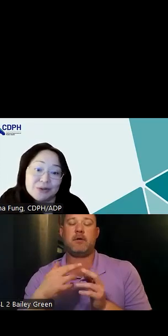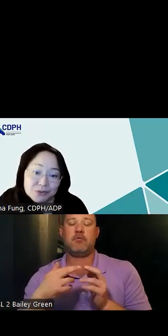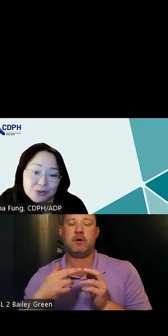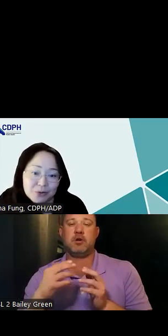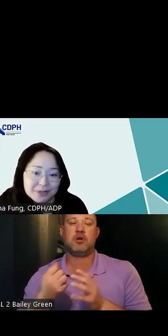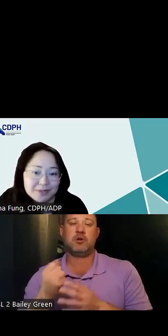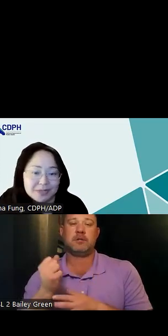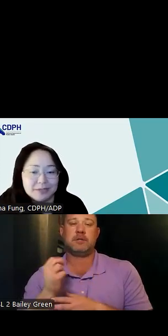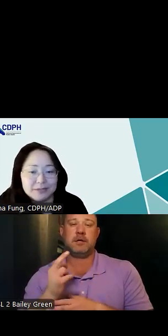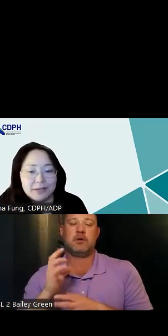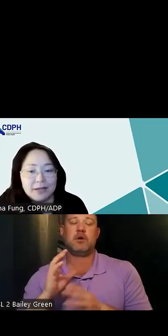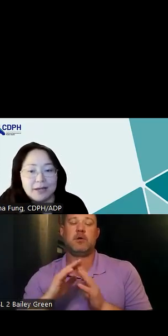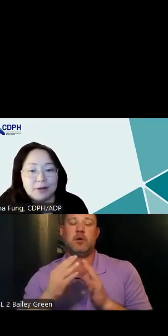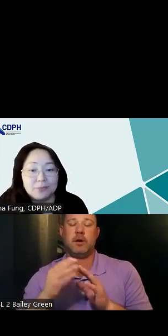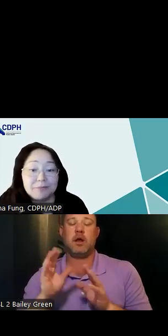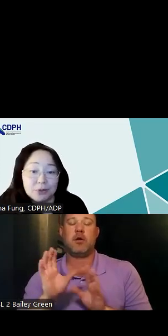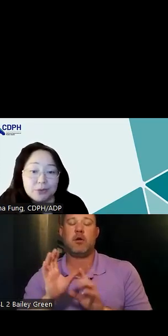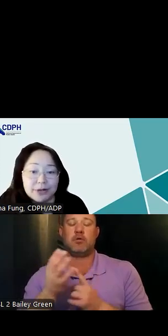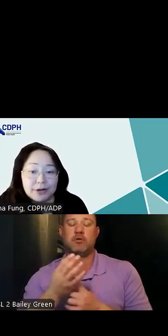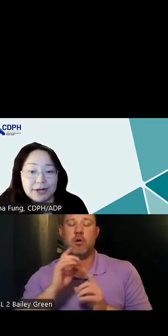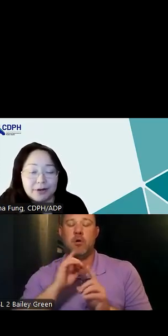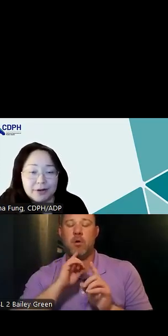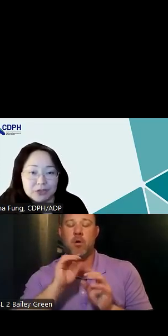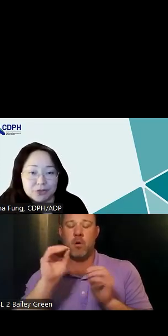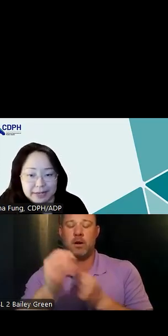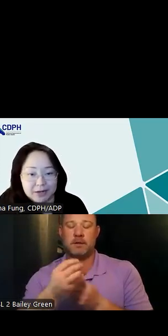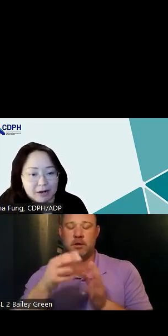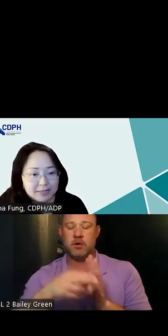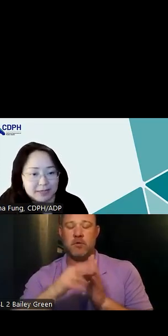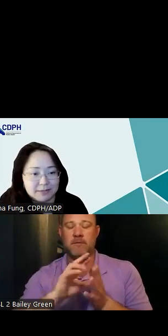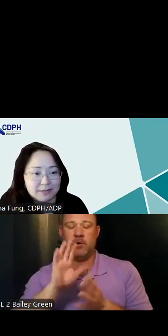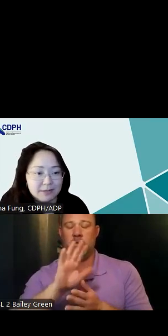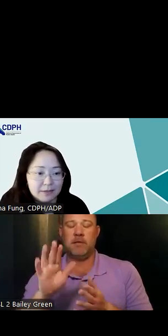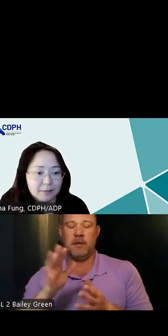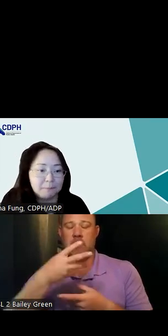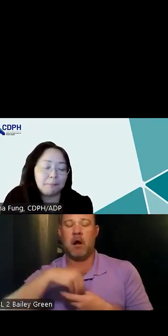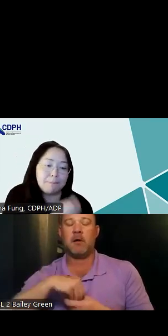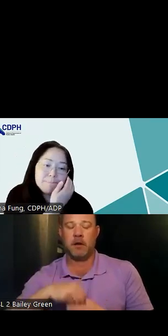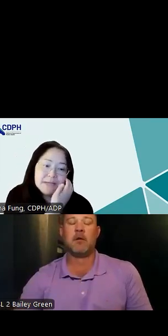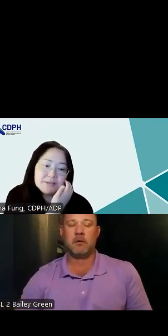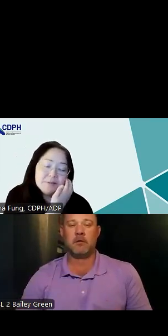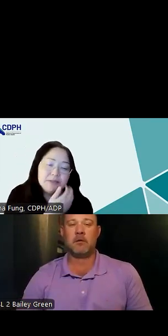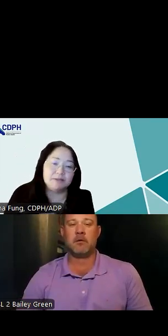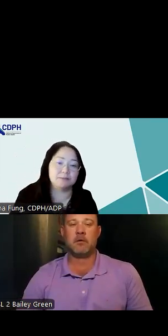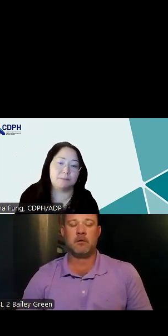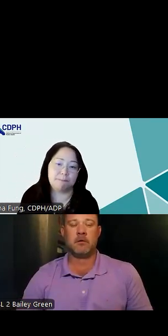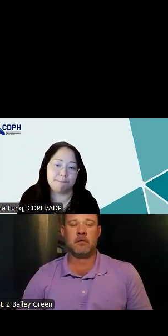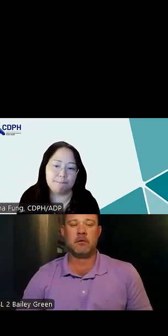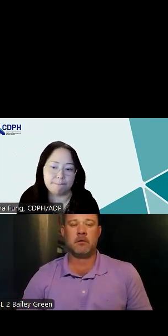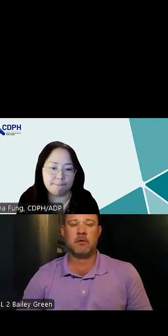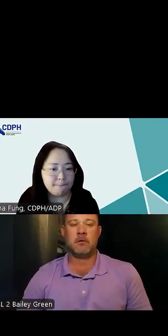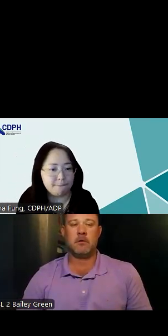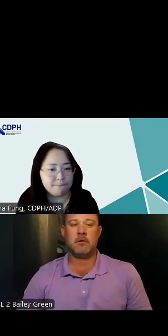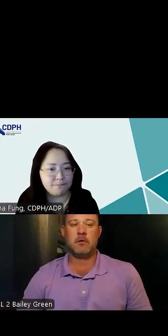and cultural organizations review their caregiver training content. Next slide, please.